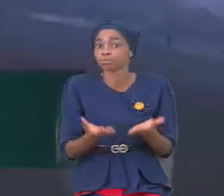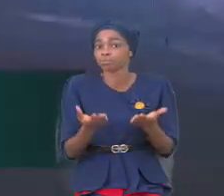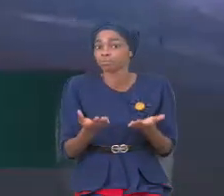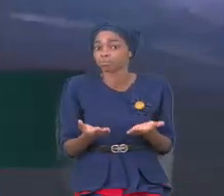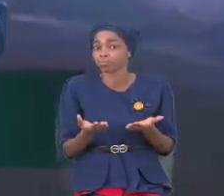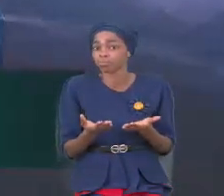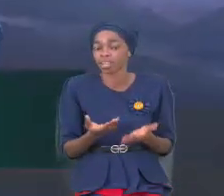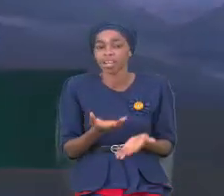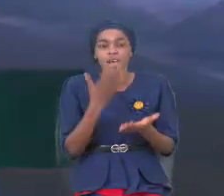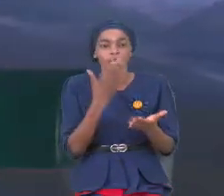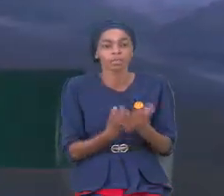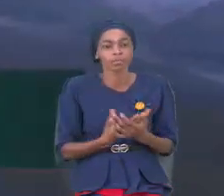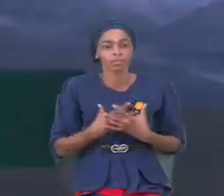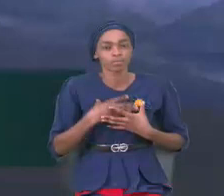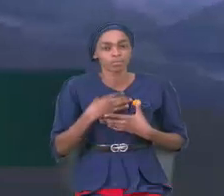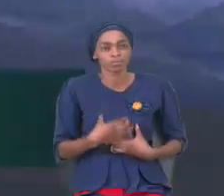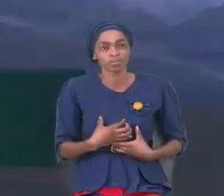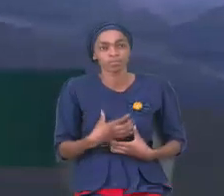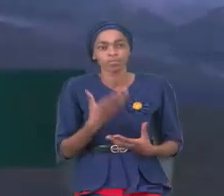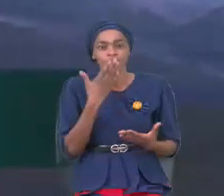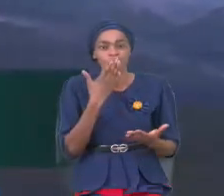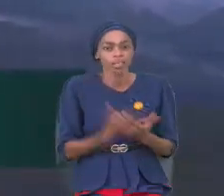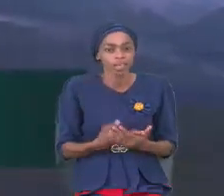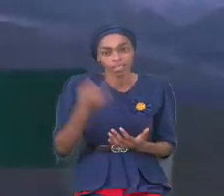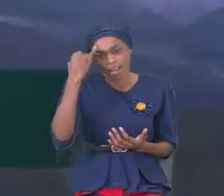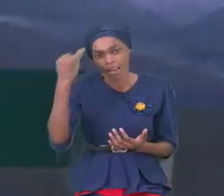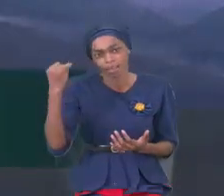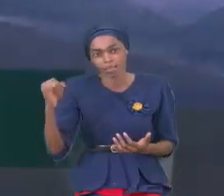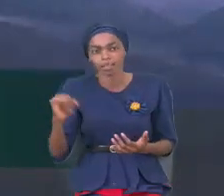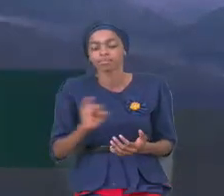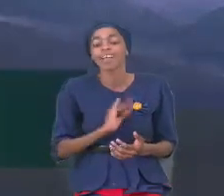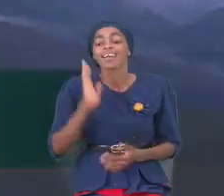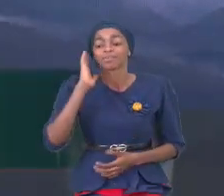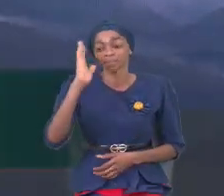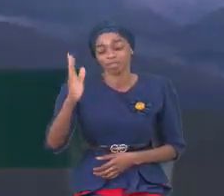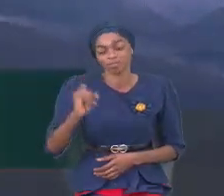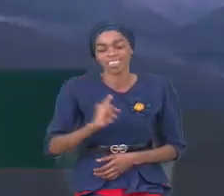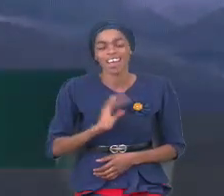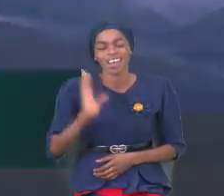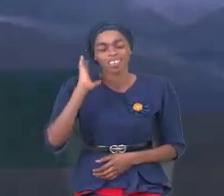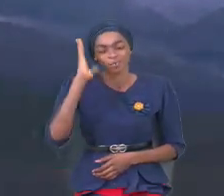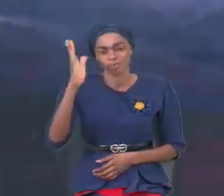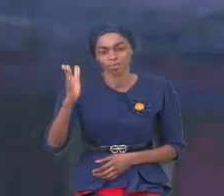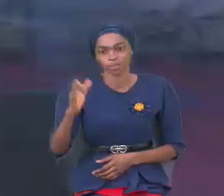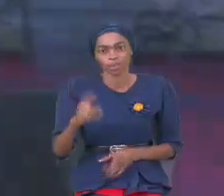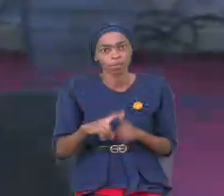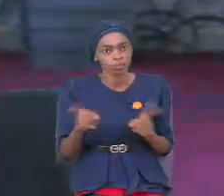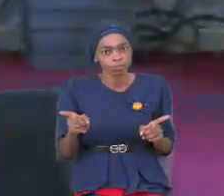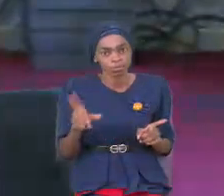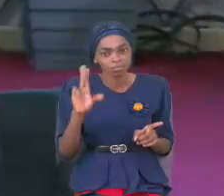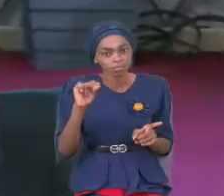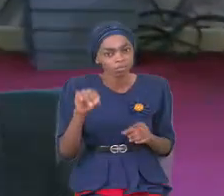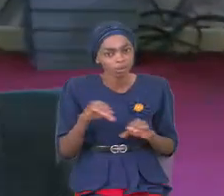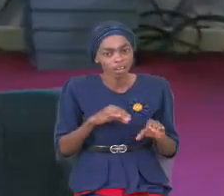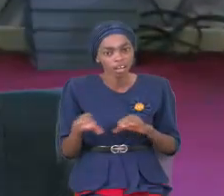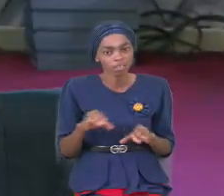intention. I will. I will. I will. But there's no action. And faith without